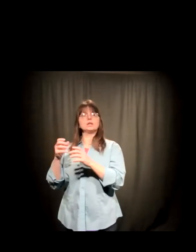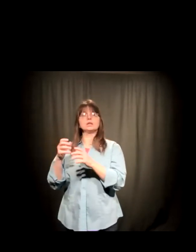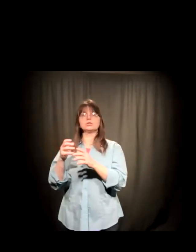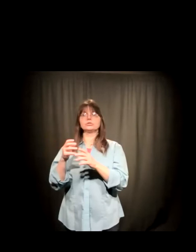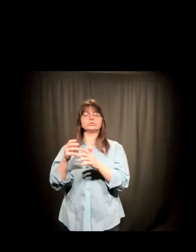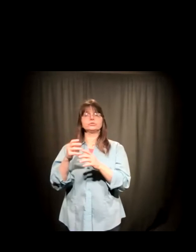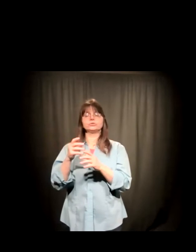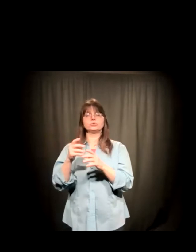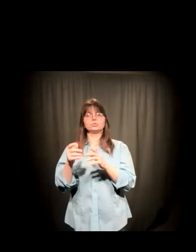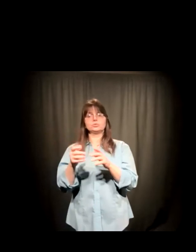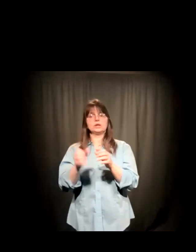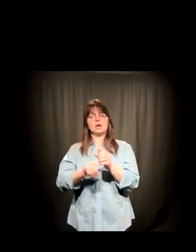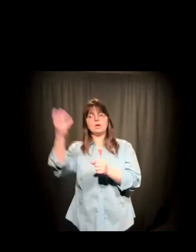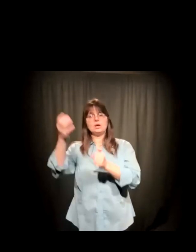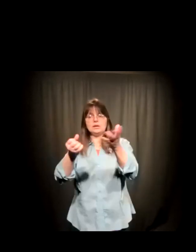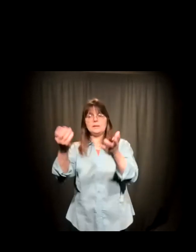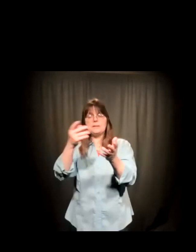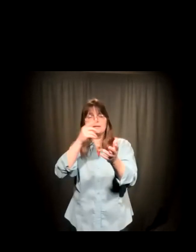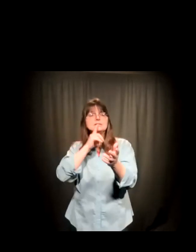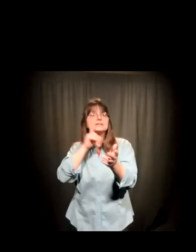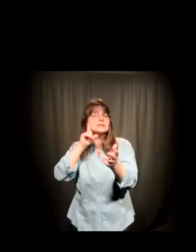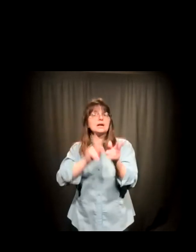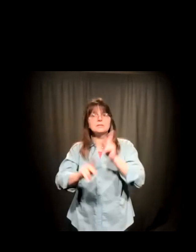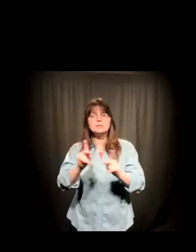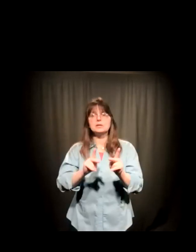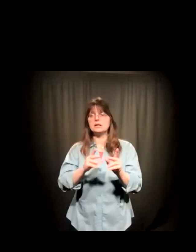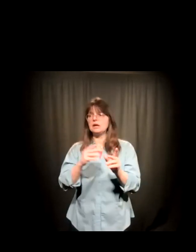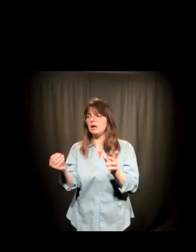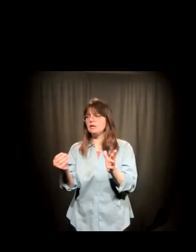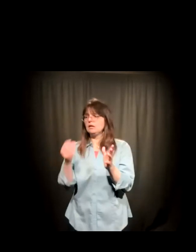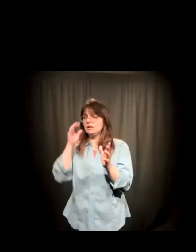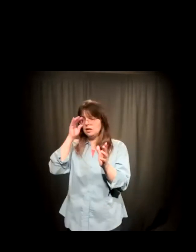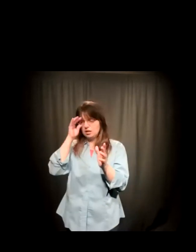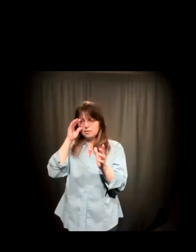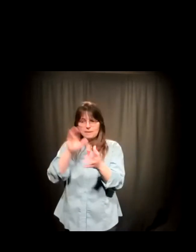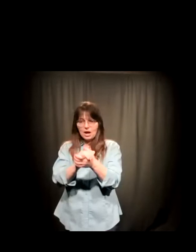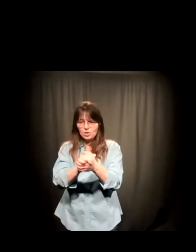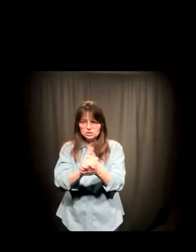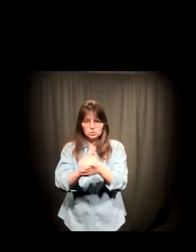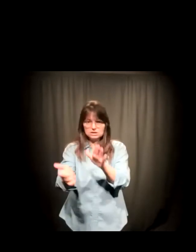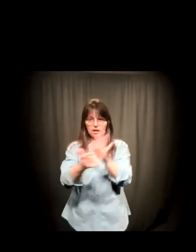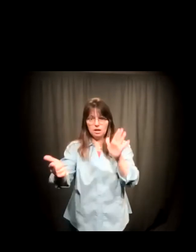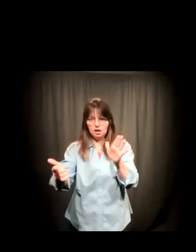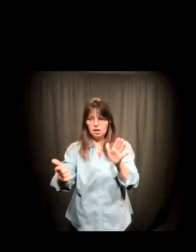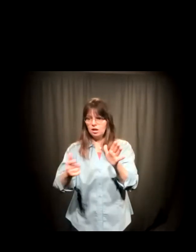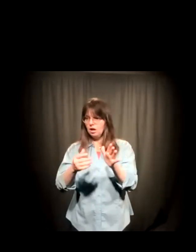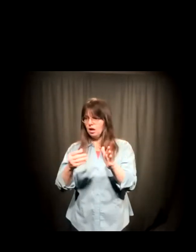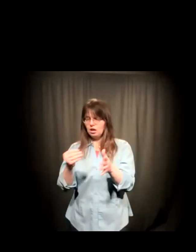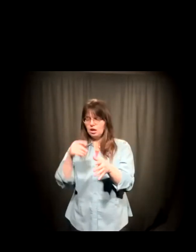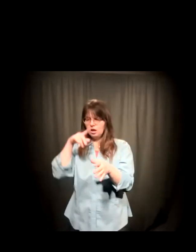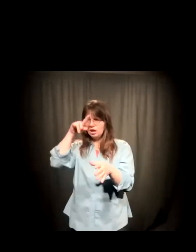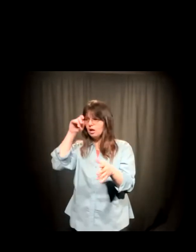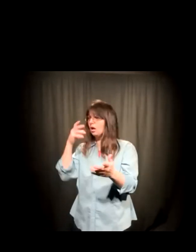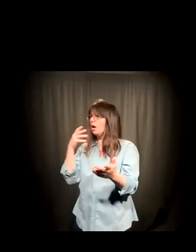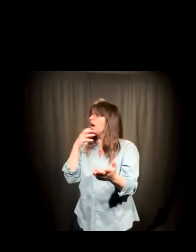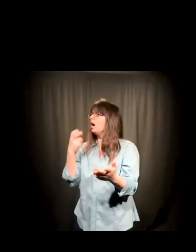other forbidden, their procreation ceased. I understood this. If Bell had had it his